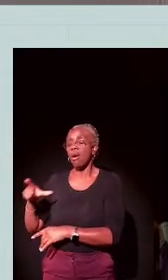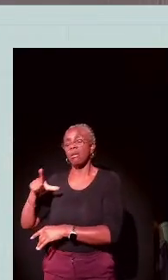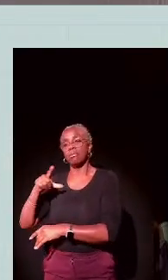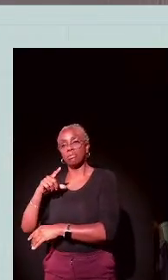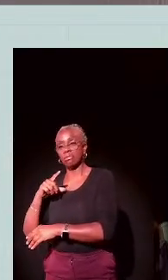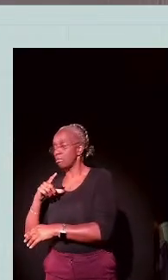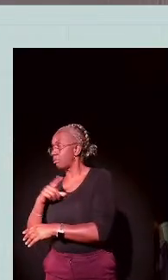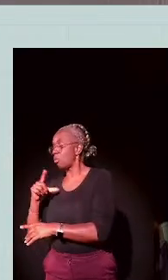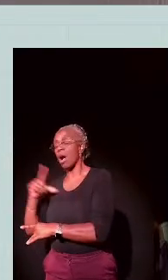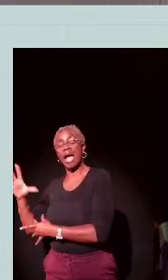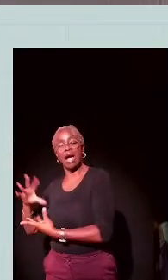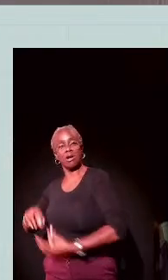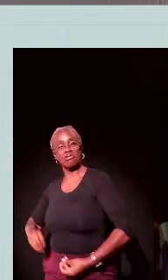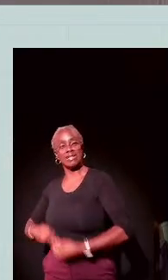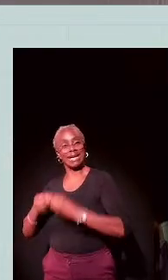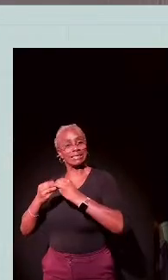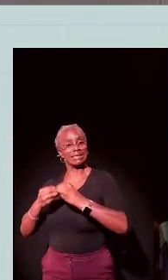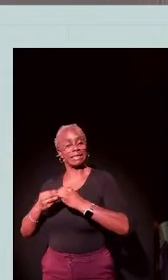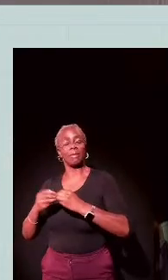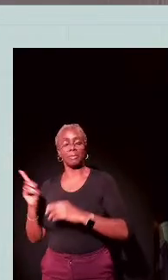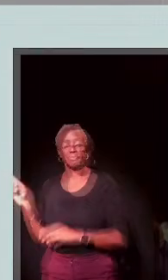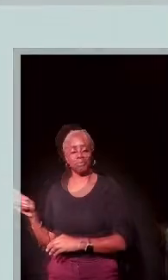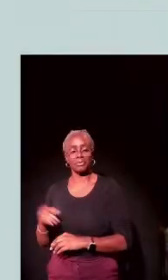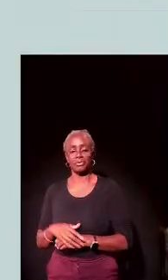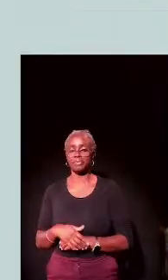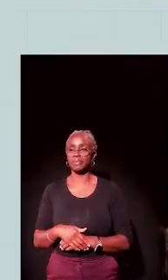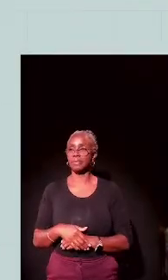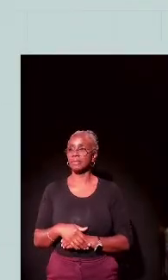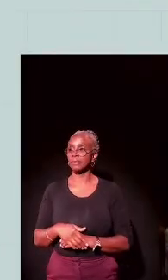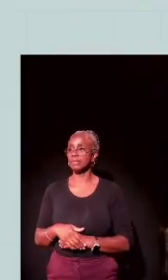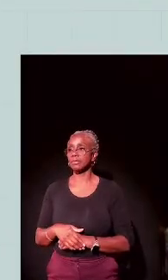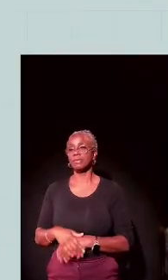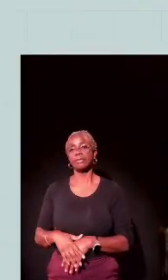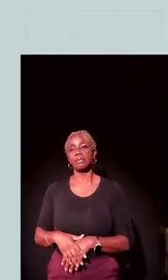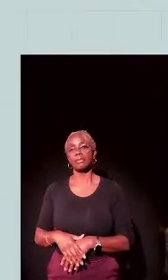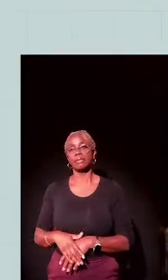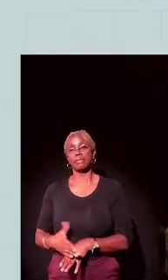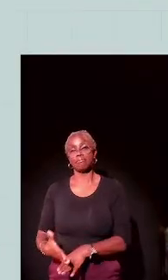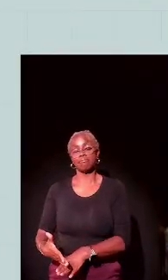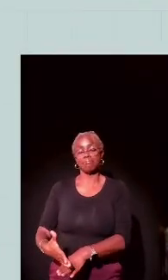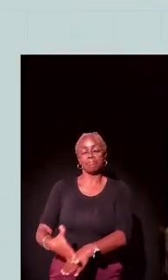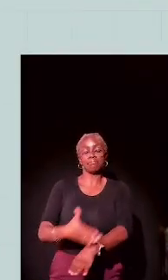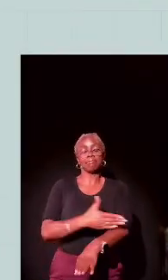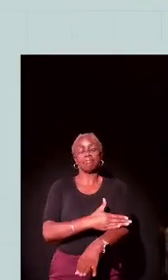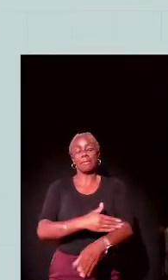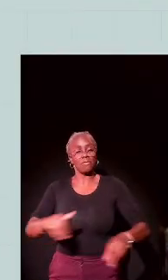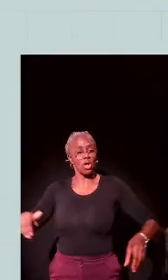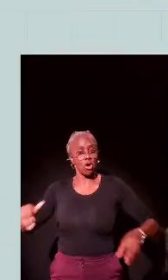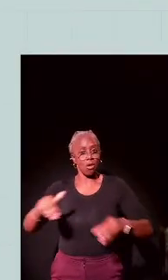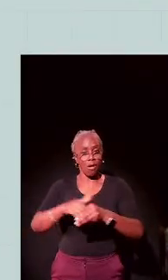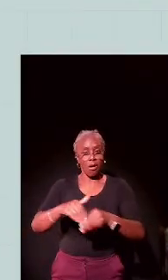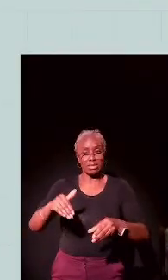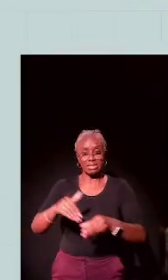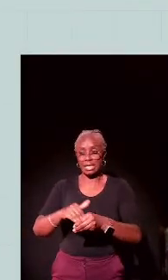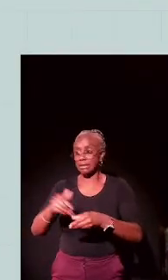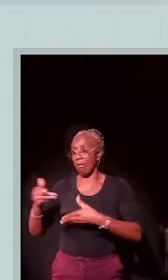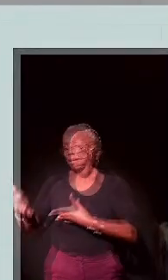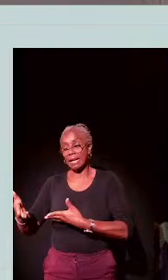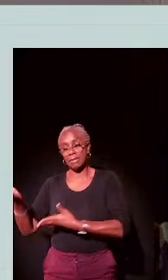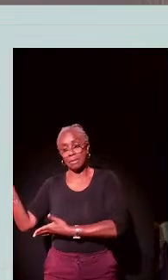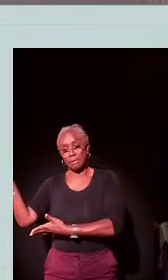worth building in the first place. But to start off with, within the context of this kind of